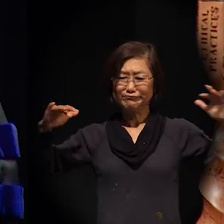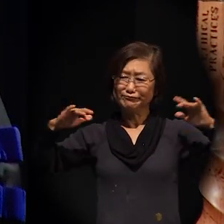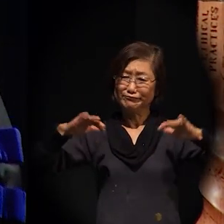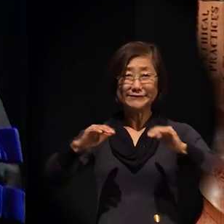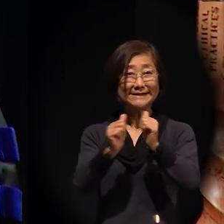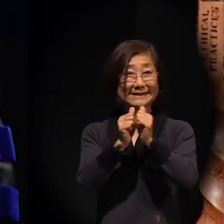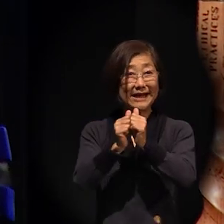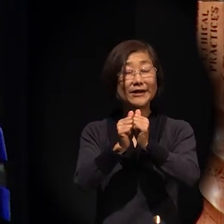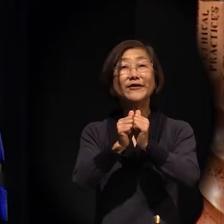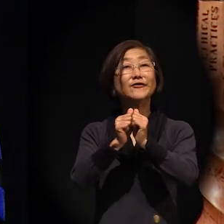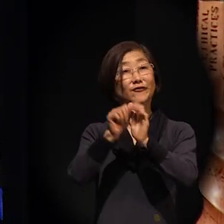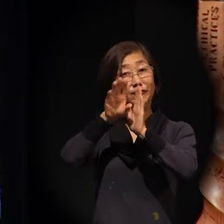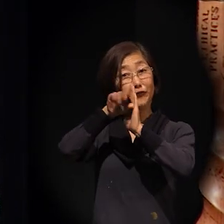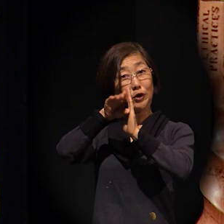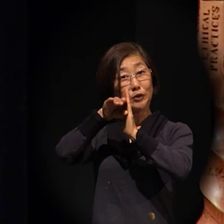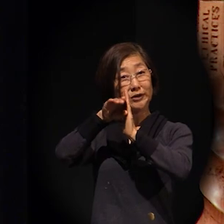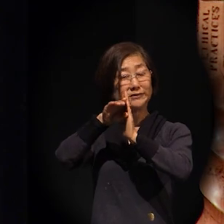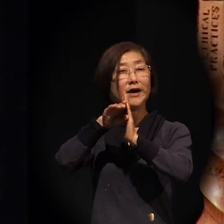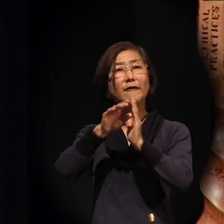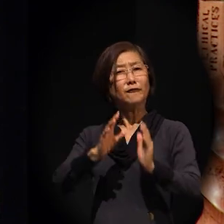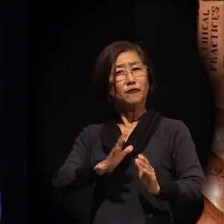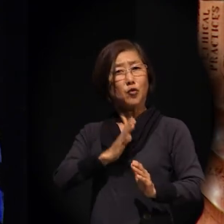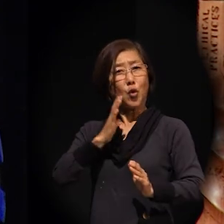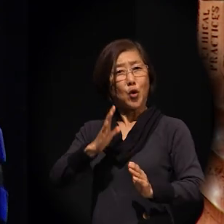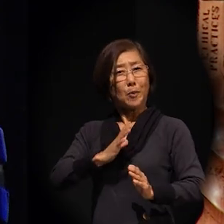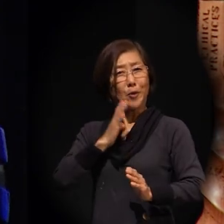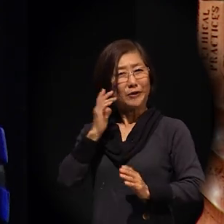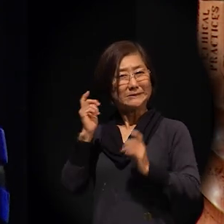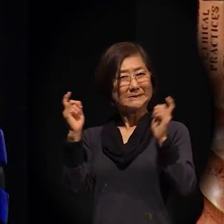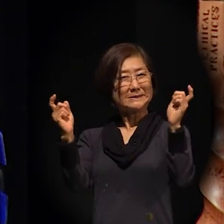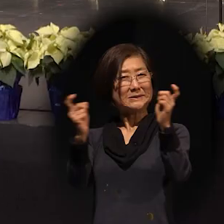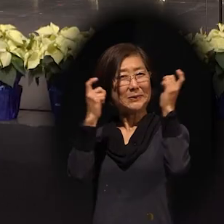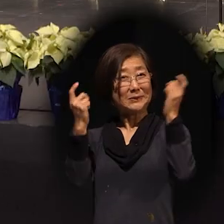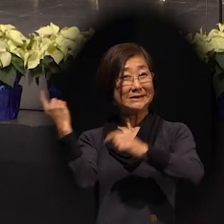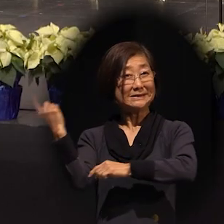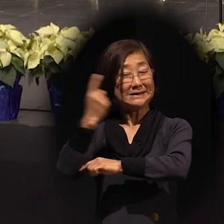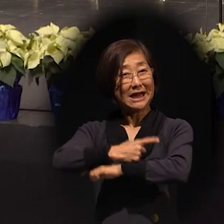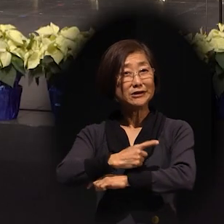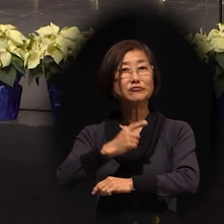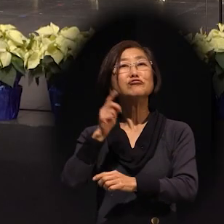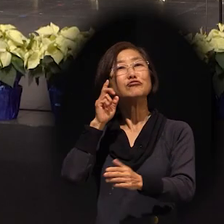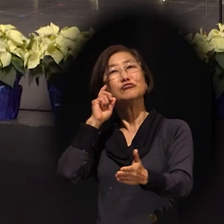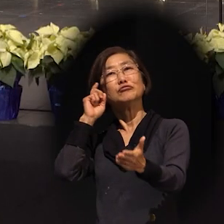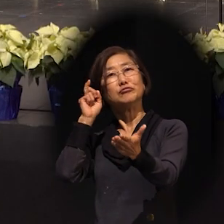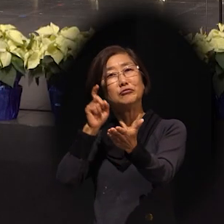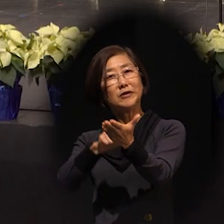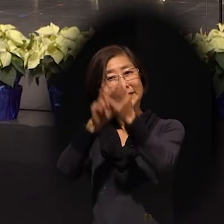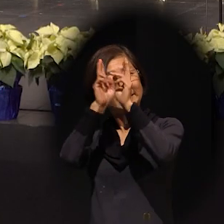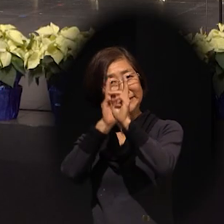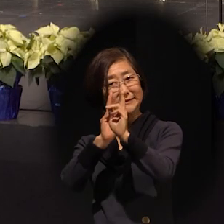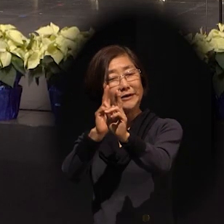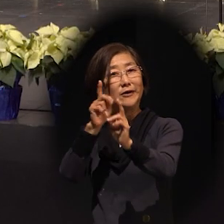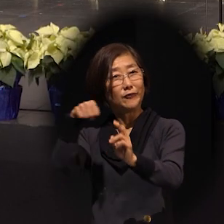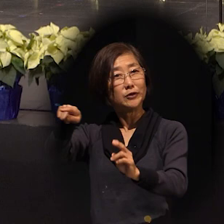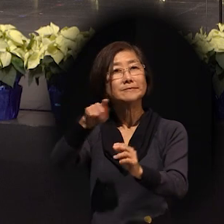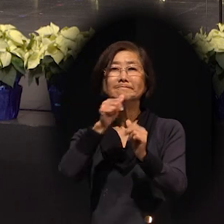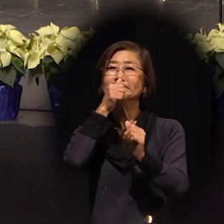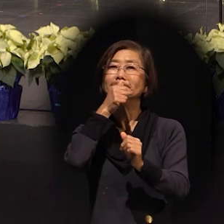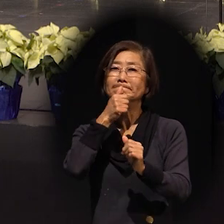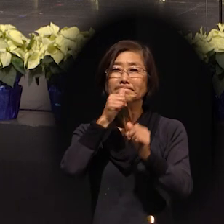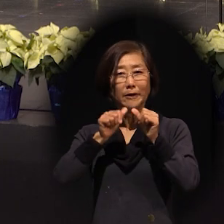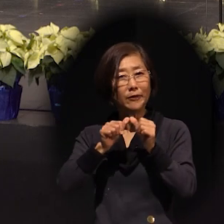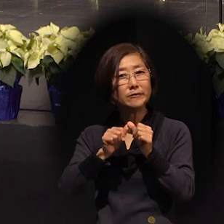are here together virtually in a formal ceremony today to recognize you